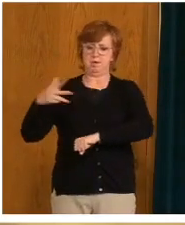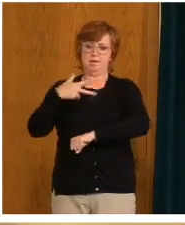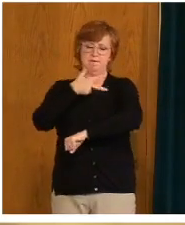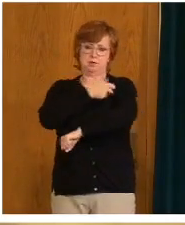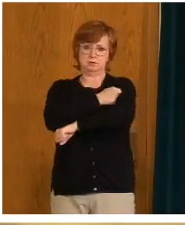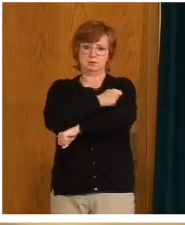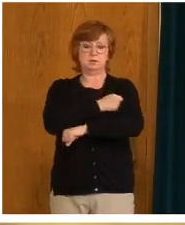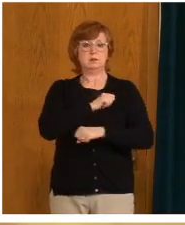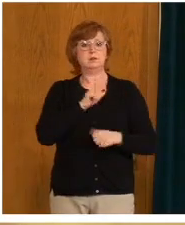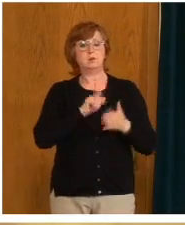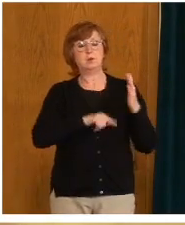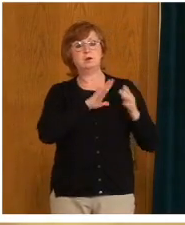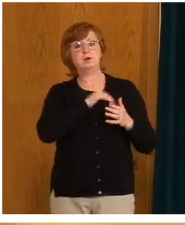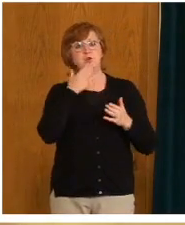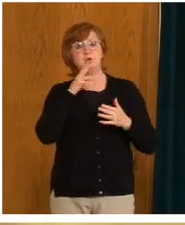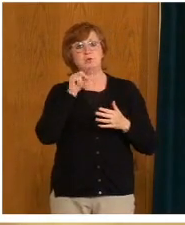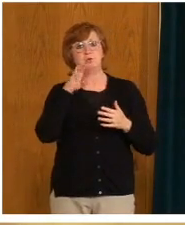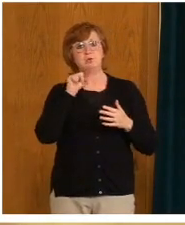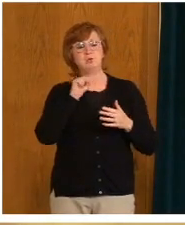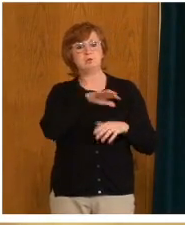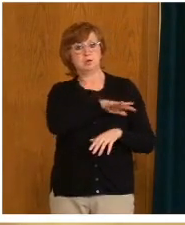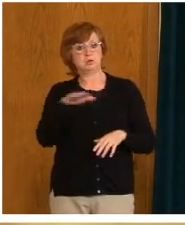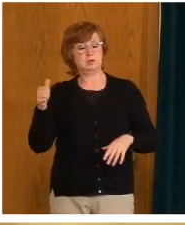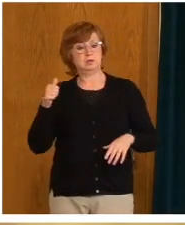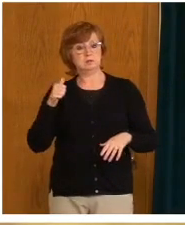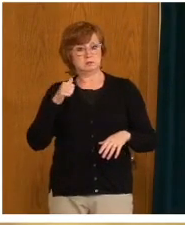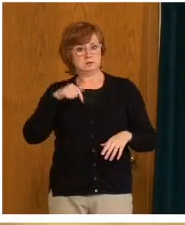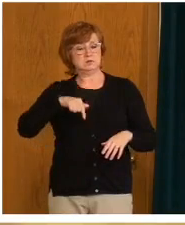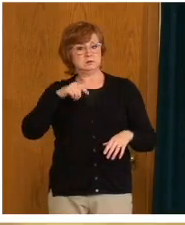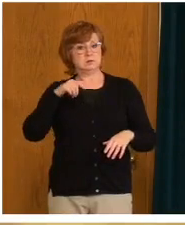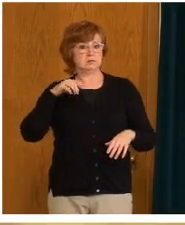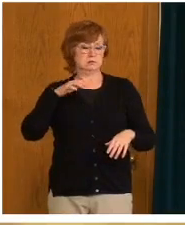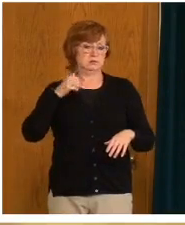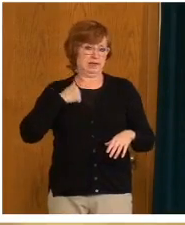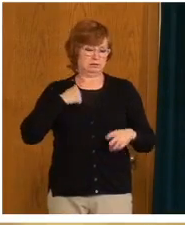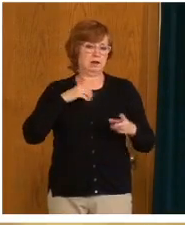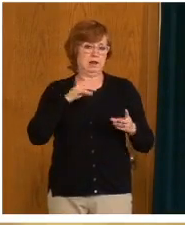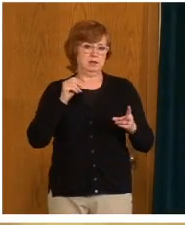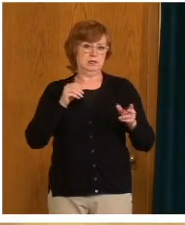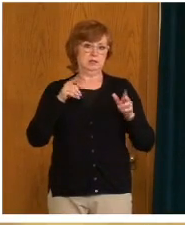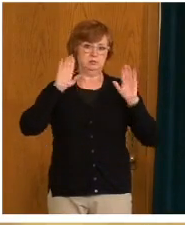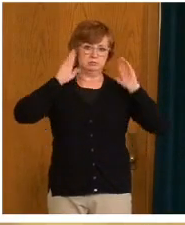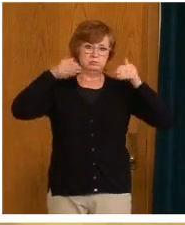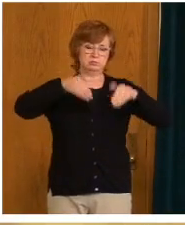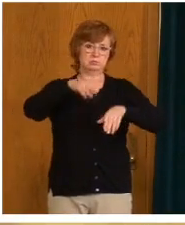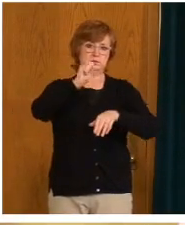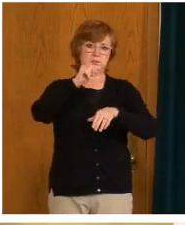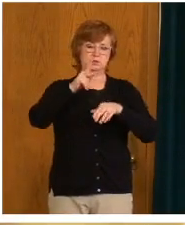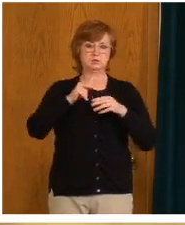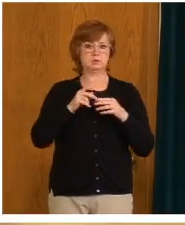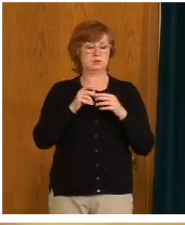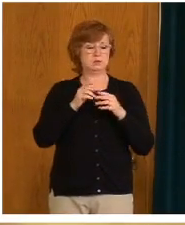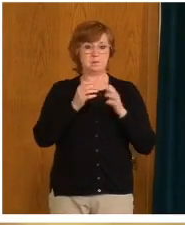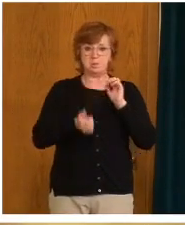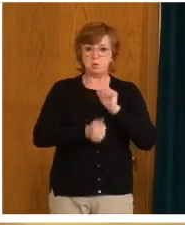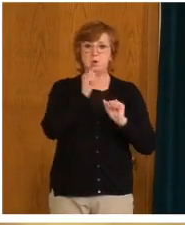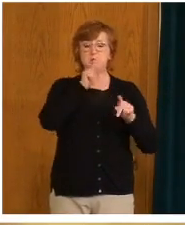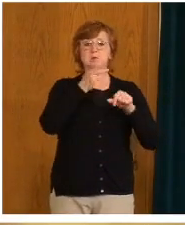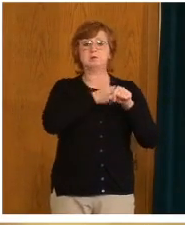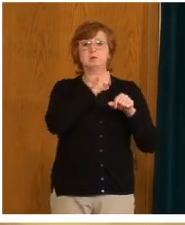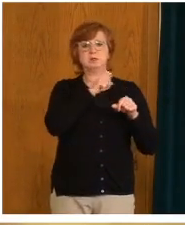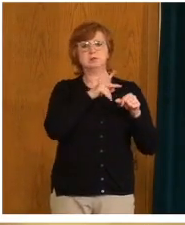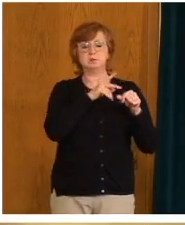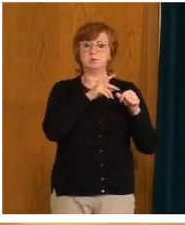the overwhelming majority of Saskatchewan people are making the right choice. They are getting vaccinated, so let's keep it going.